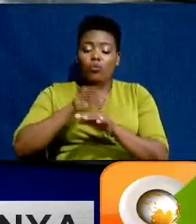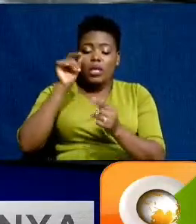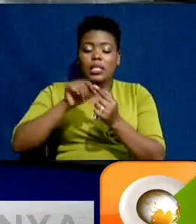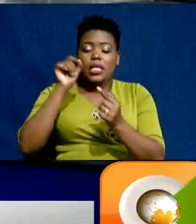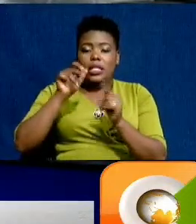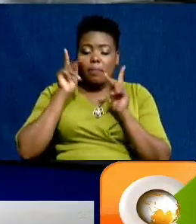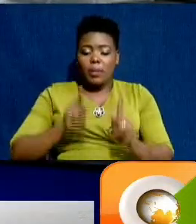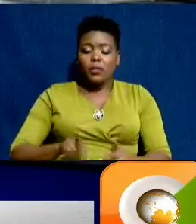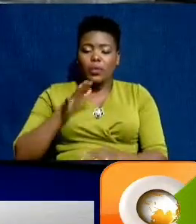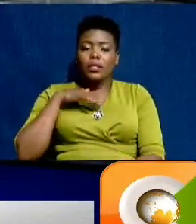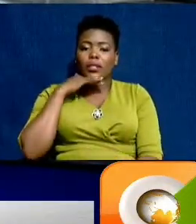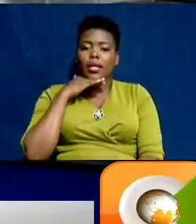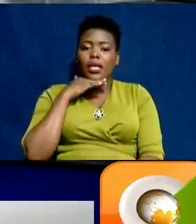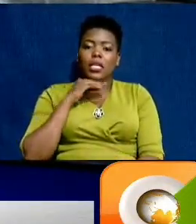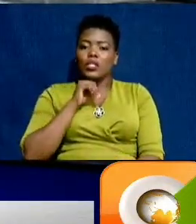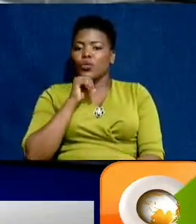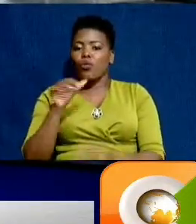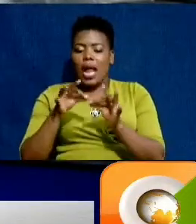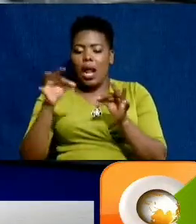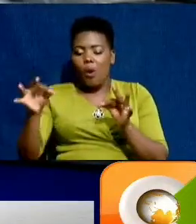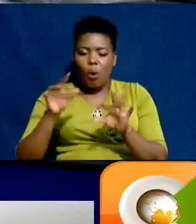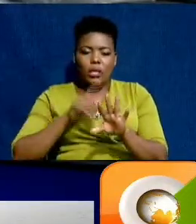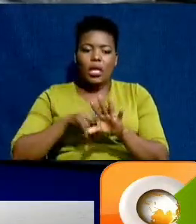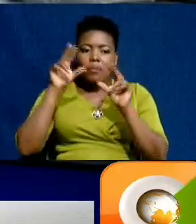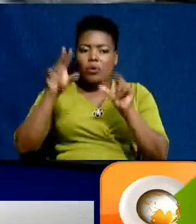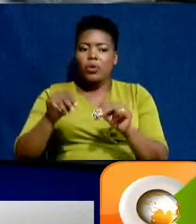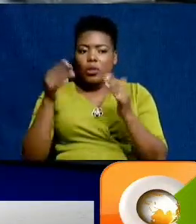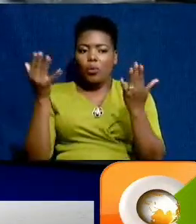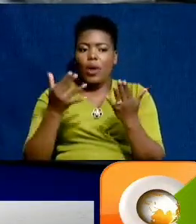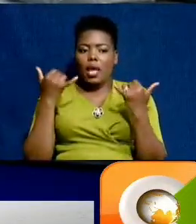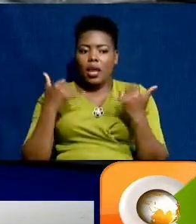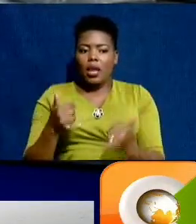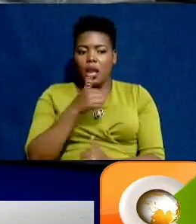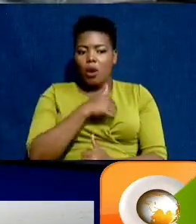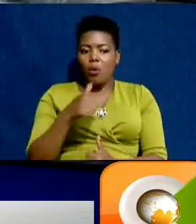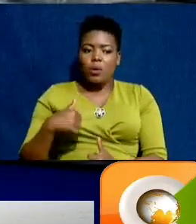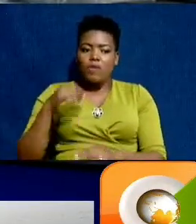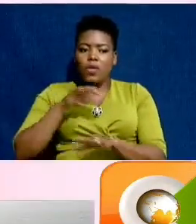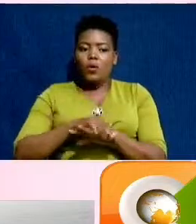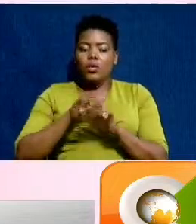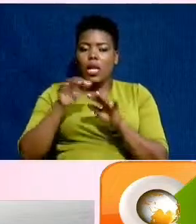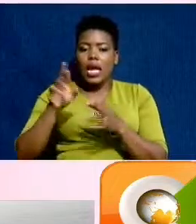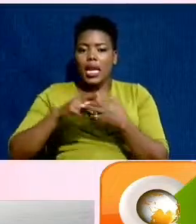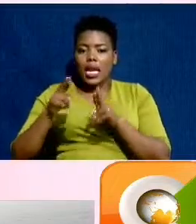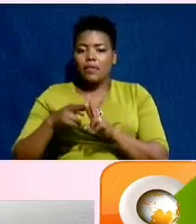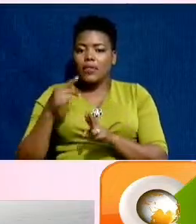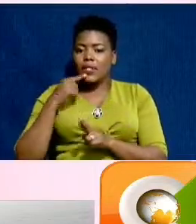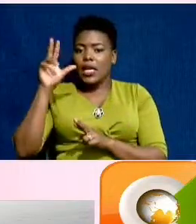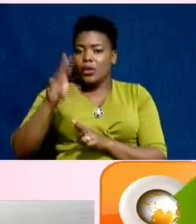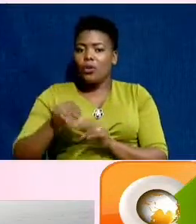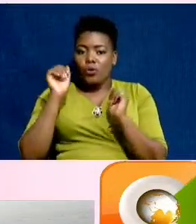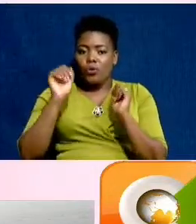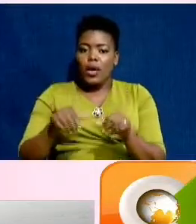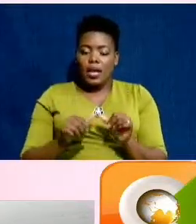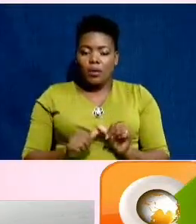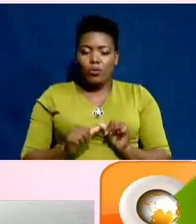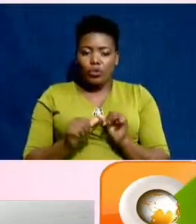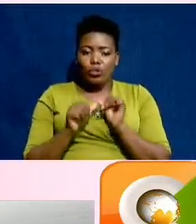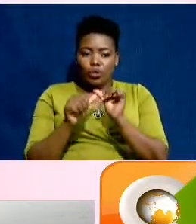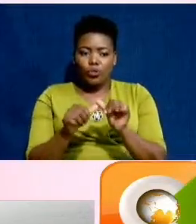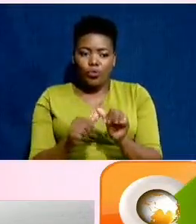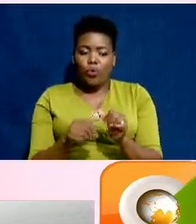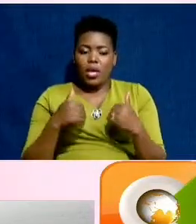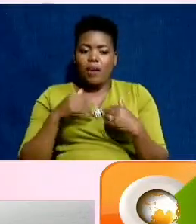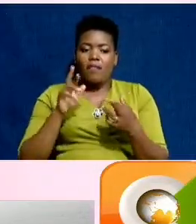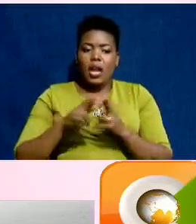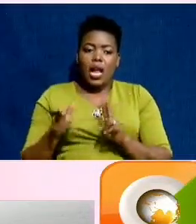person will die. It's not a very long time. It's where now we've had relatives who've said, no, can you maintain? We have